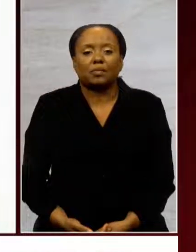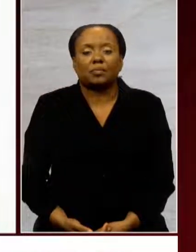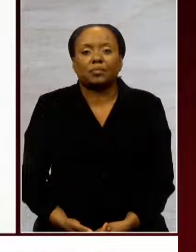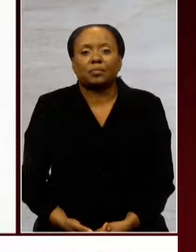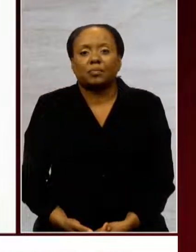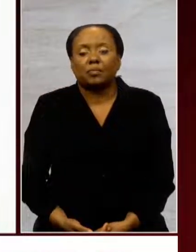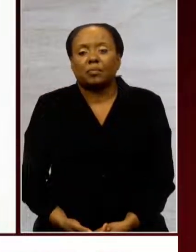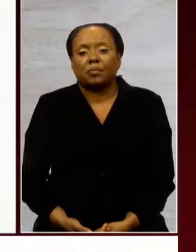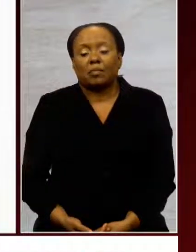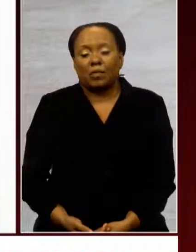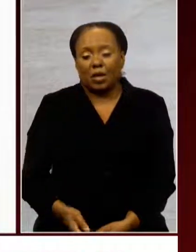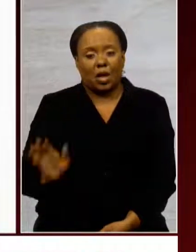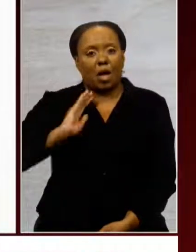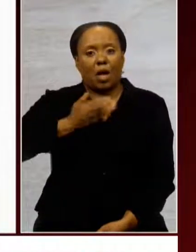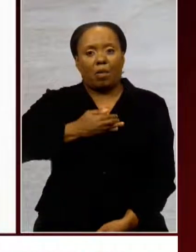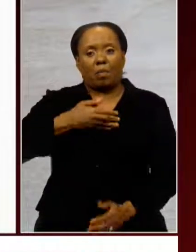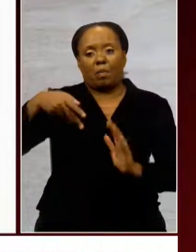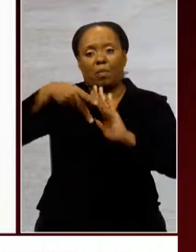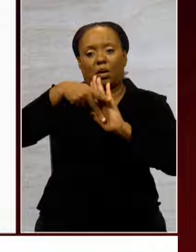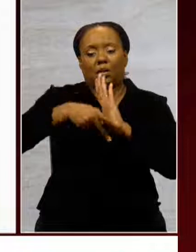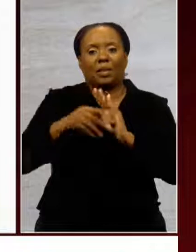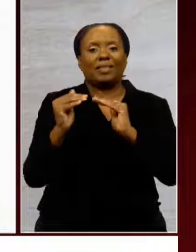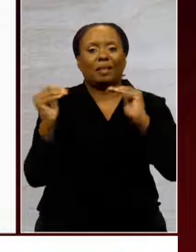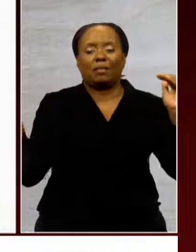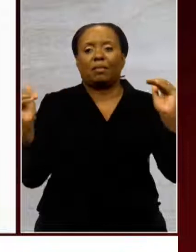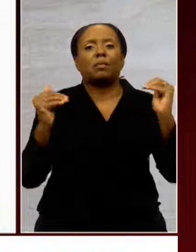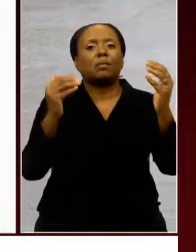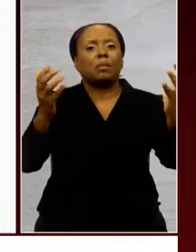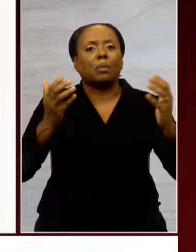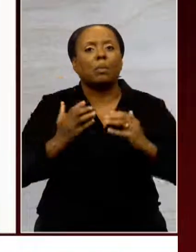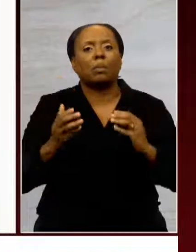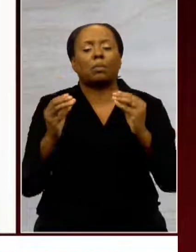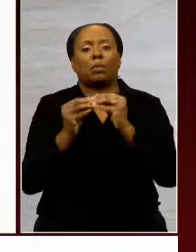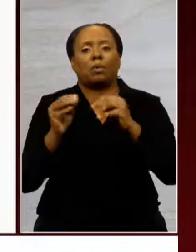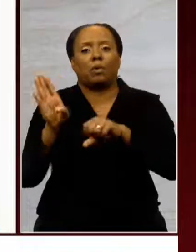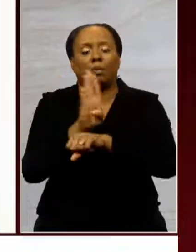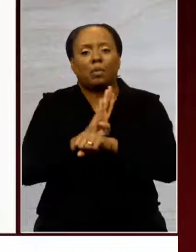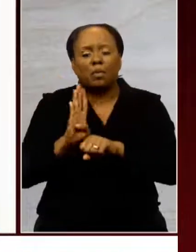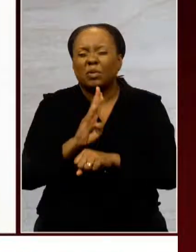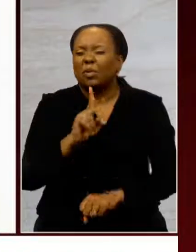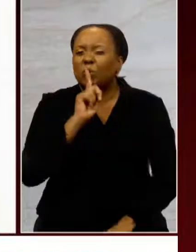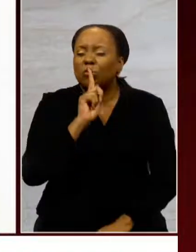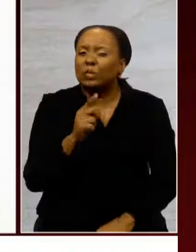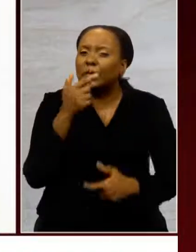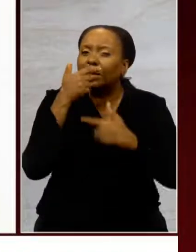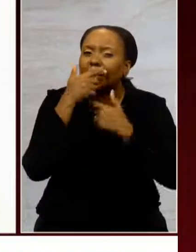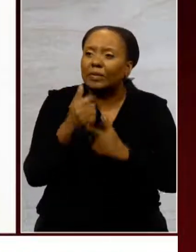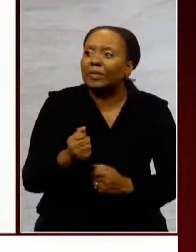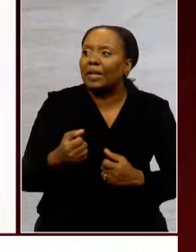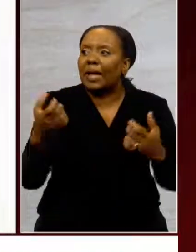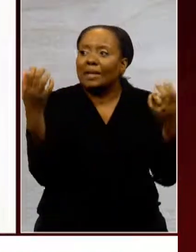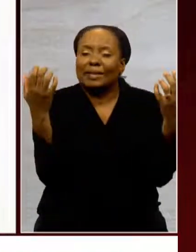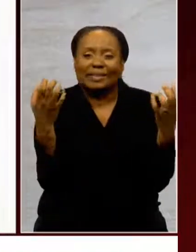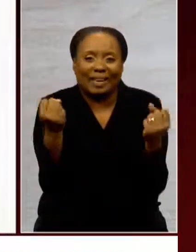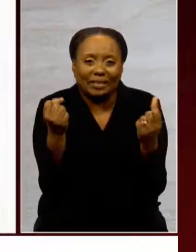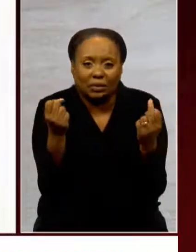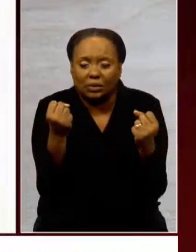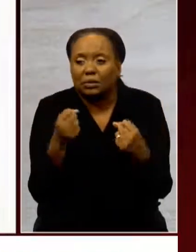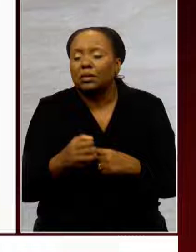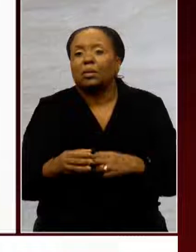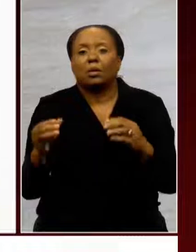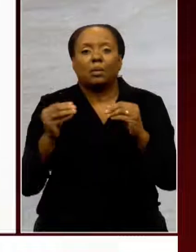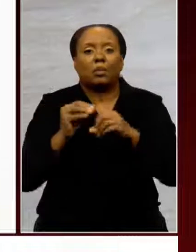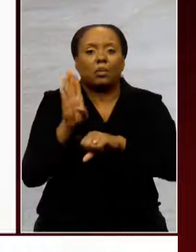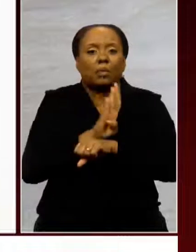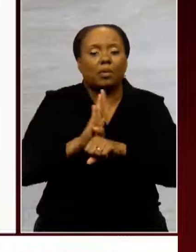policy level, we need to ensure that more Barbadians are interested in sign language and that more Barbadians